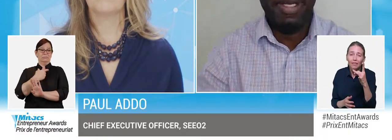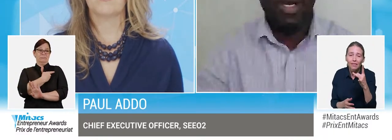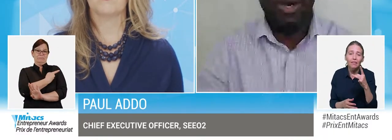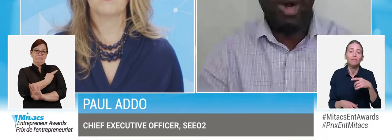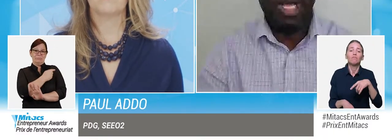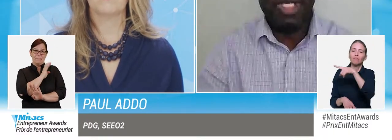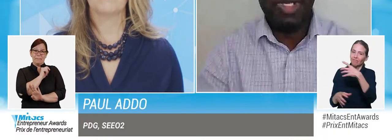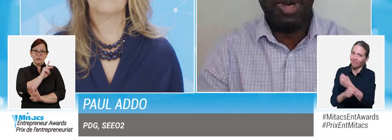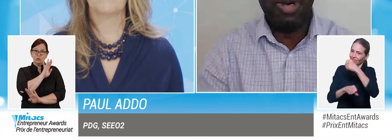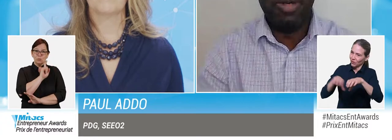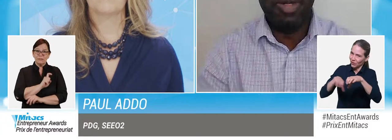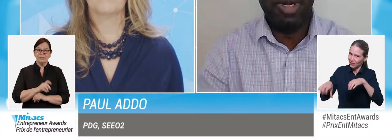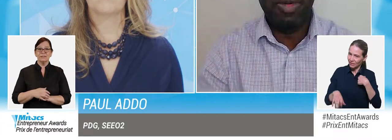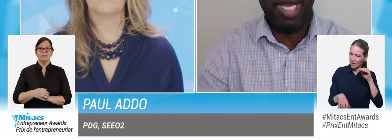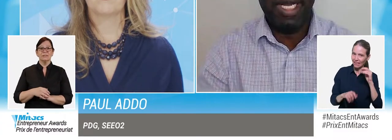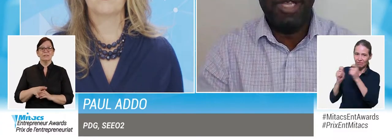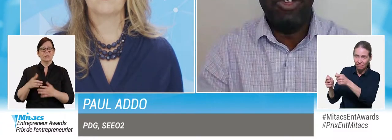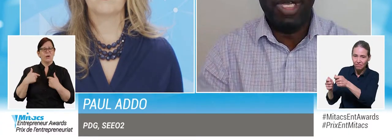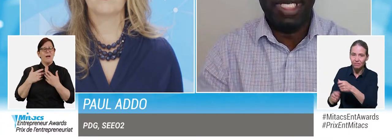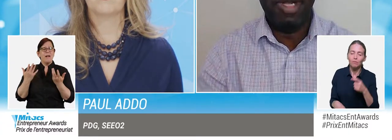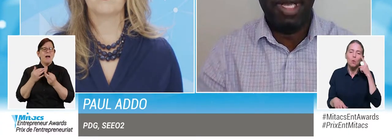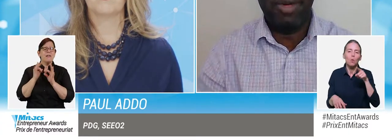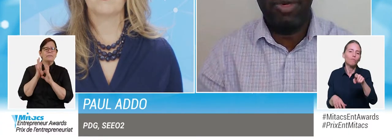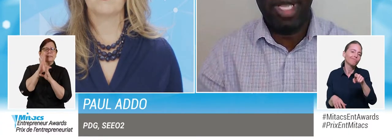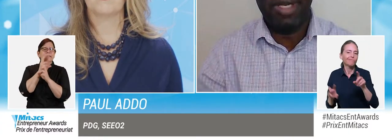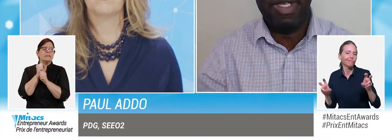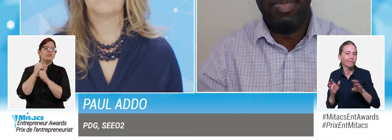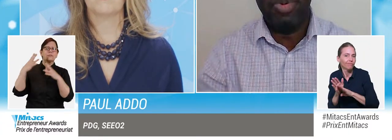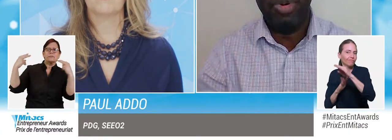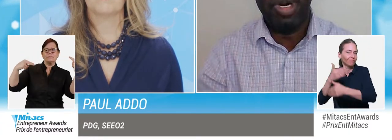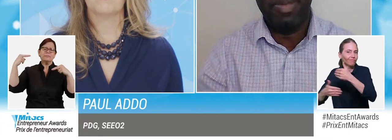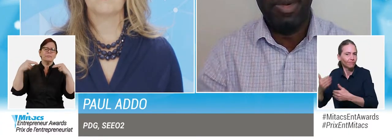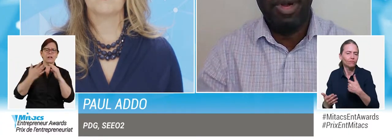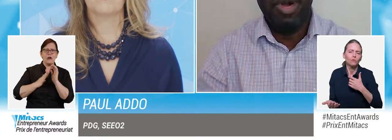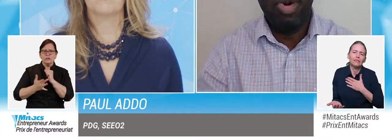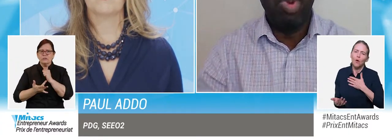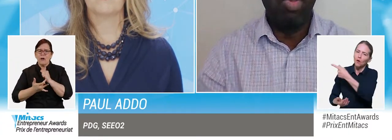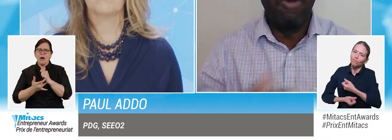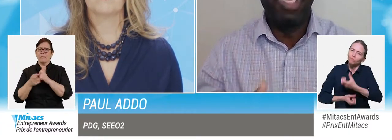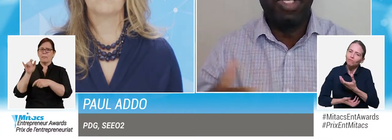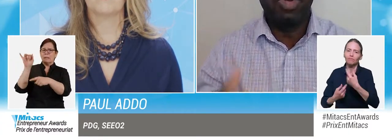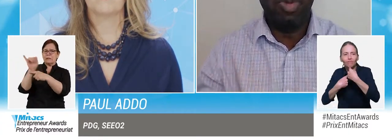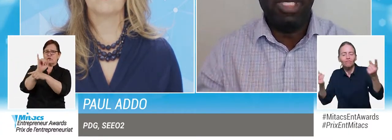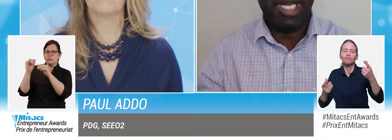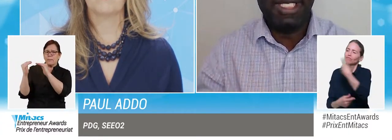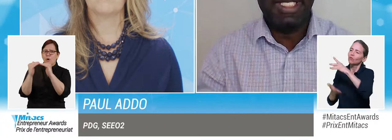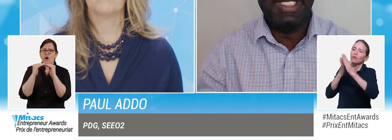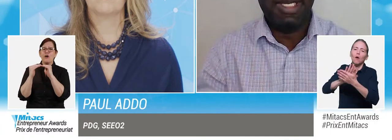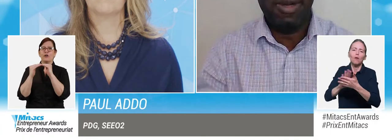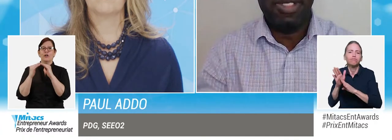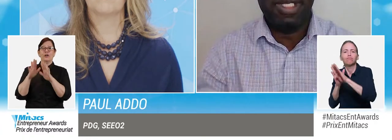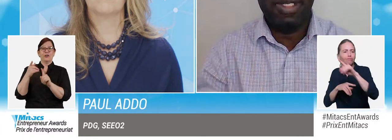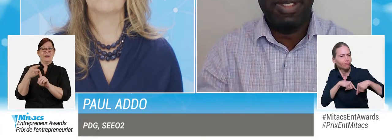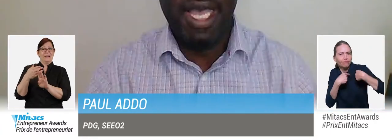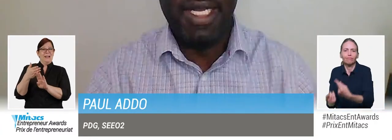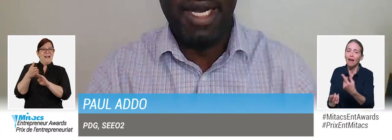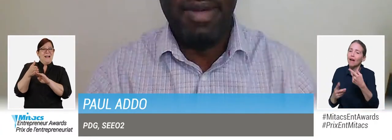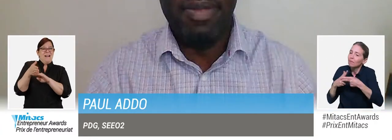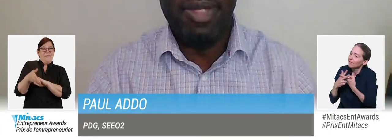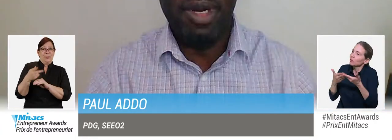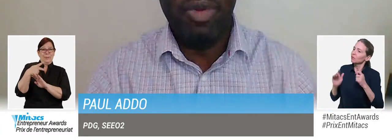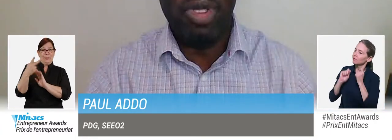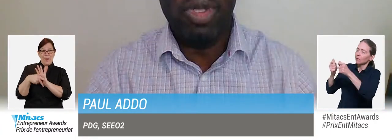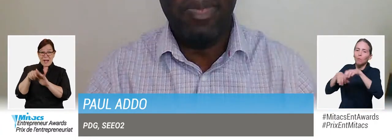partners, right? So, you know, we had our interest, okay, right after the program, we'll be moving into commercializing the technology.